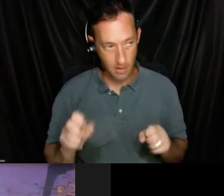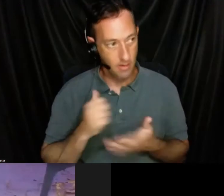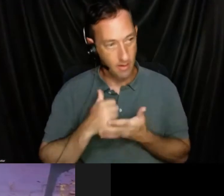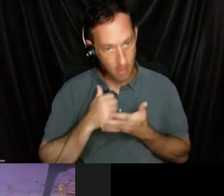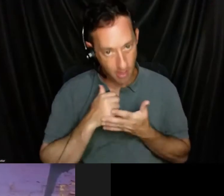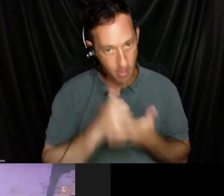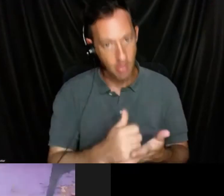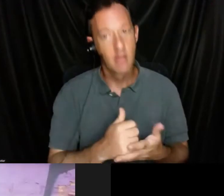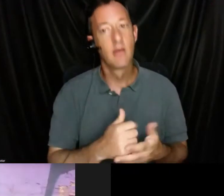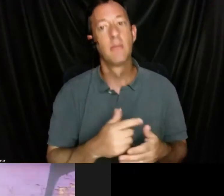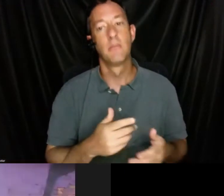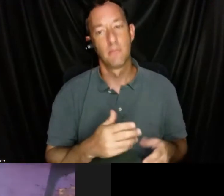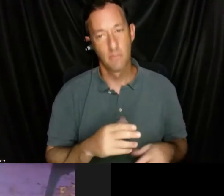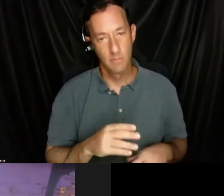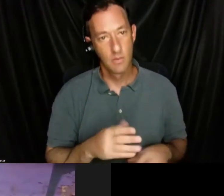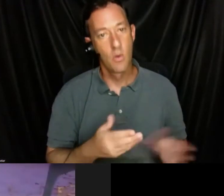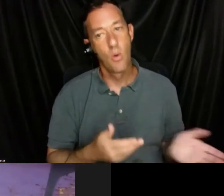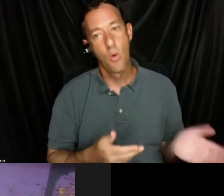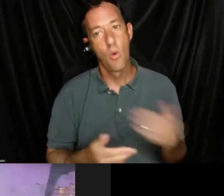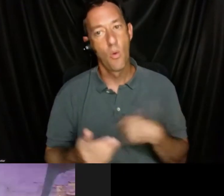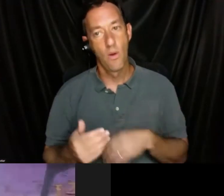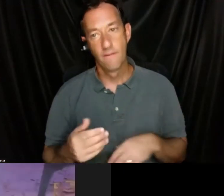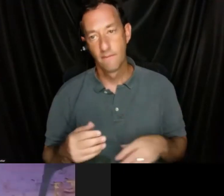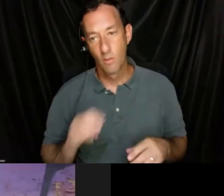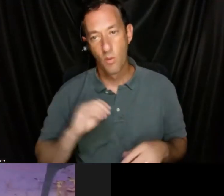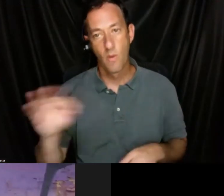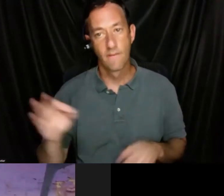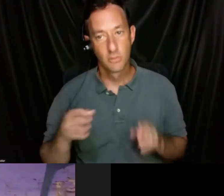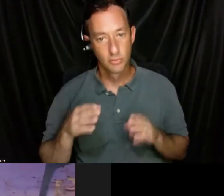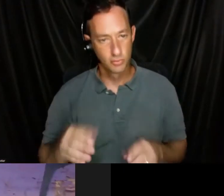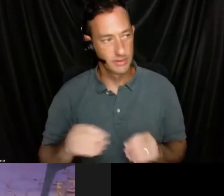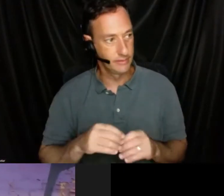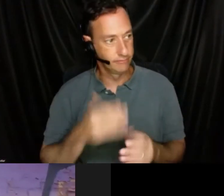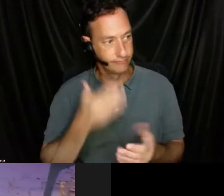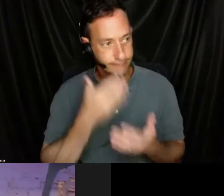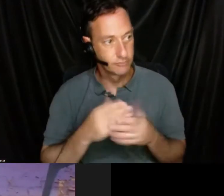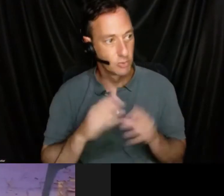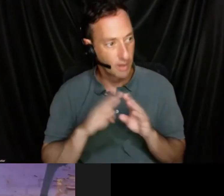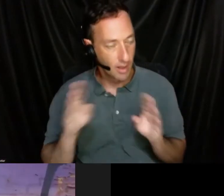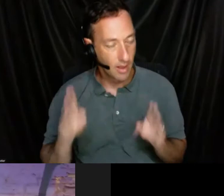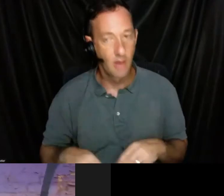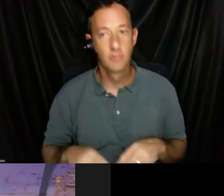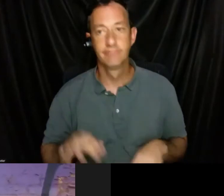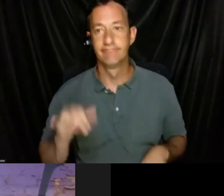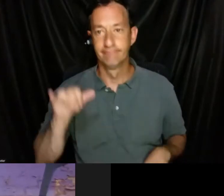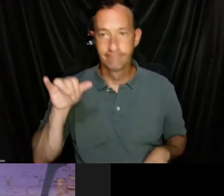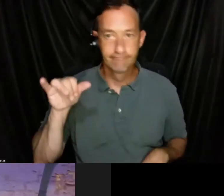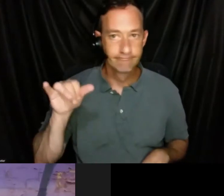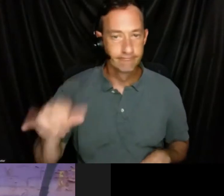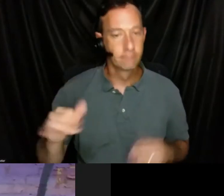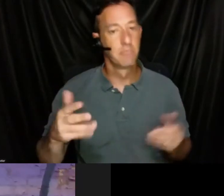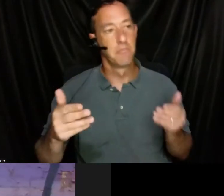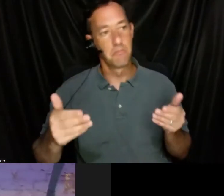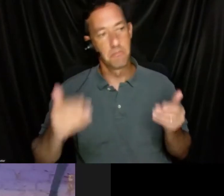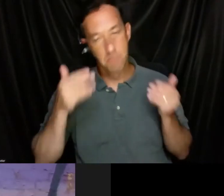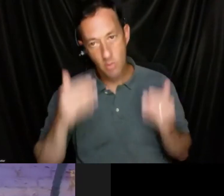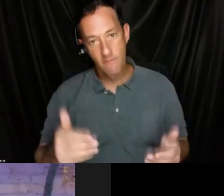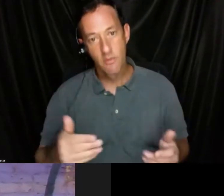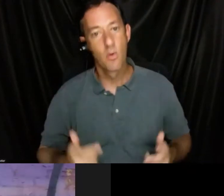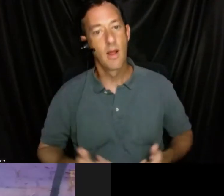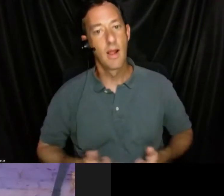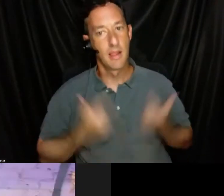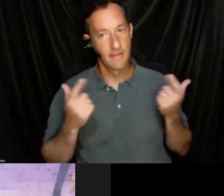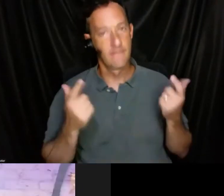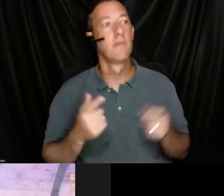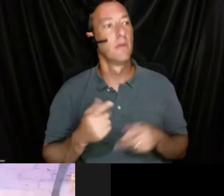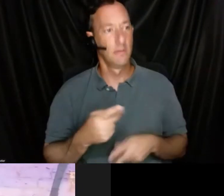to get them off the street and to get them in adequate housing so they can be housed and they can move forward to live and be